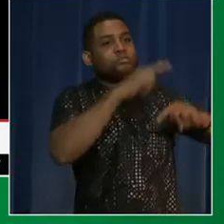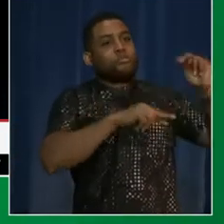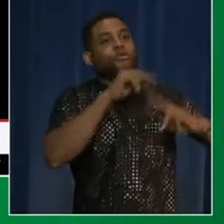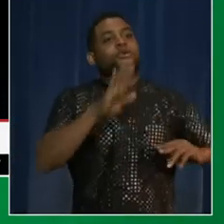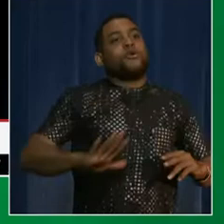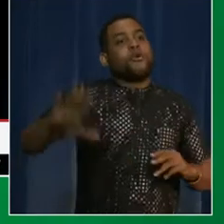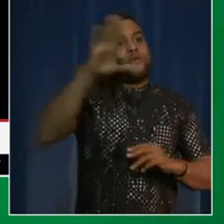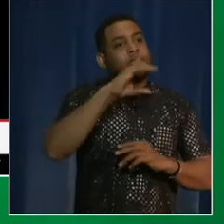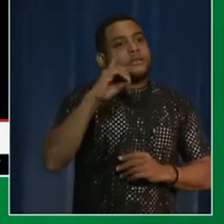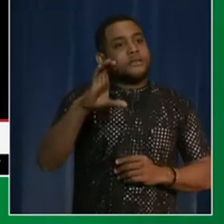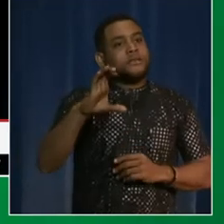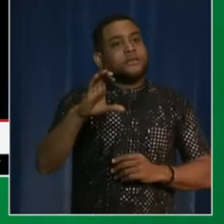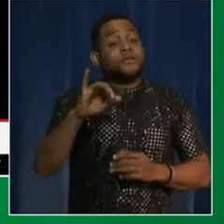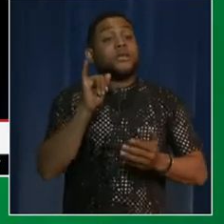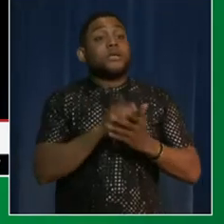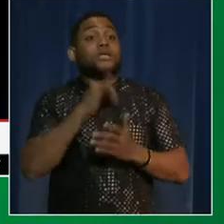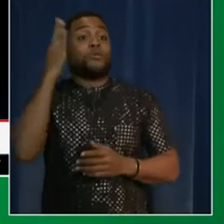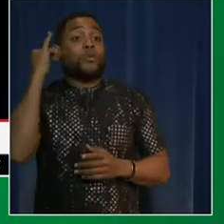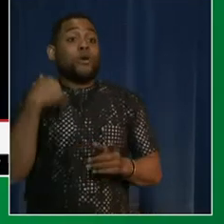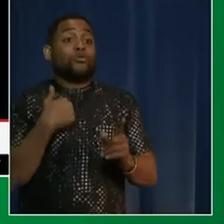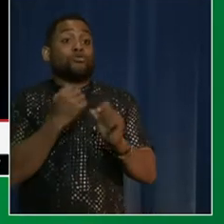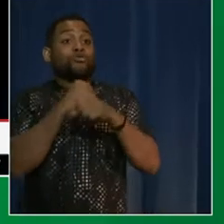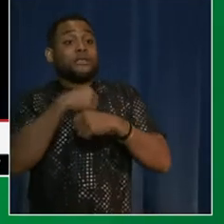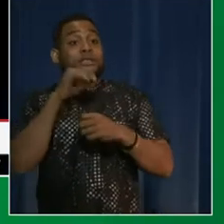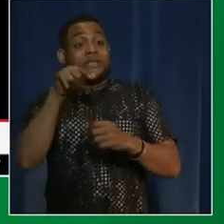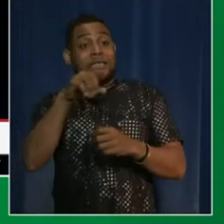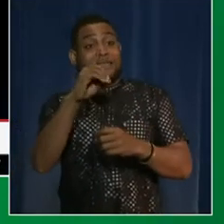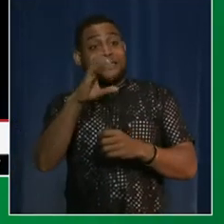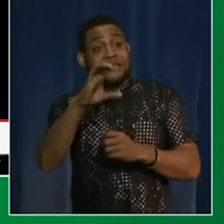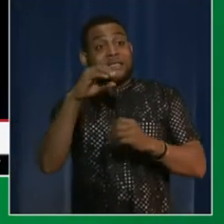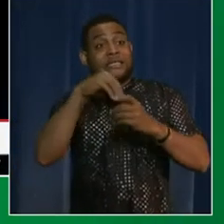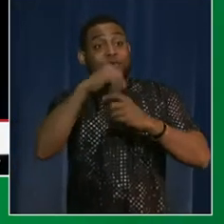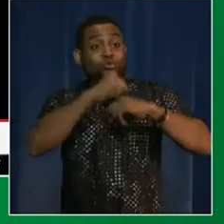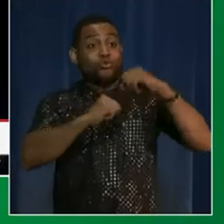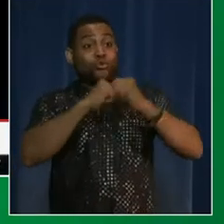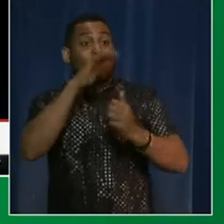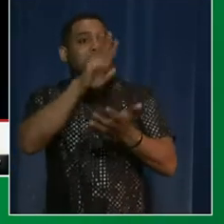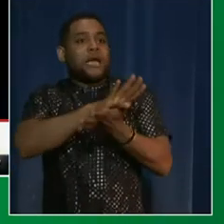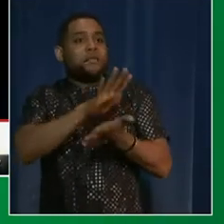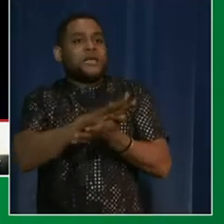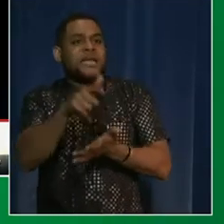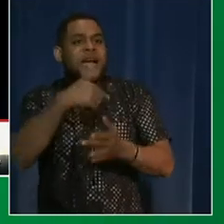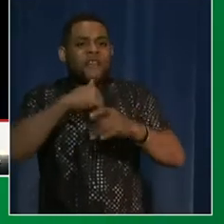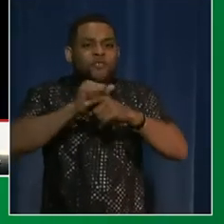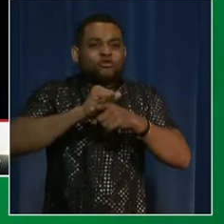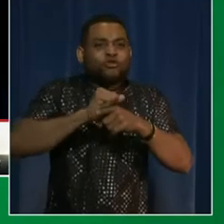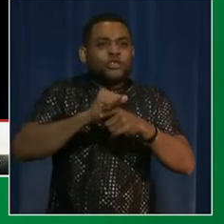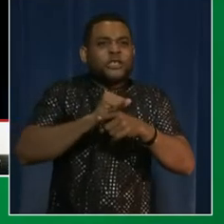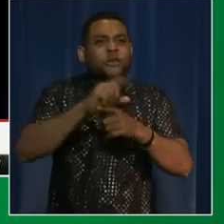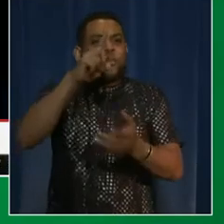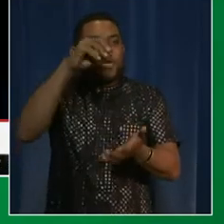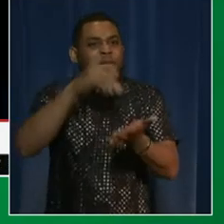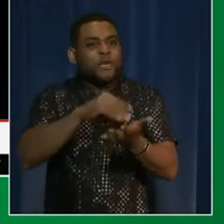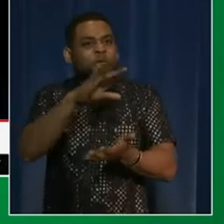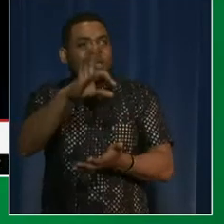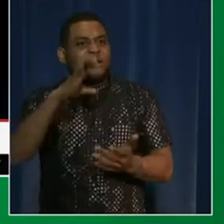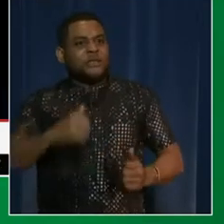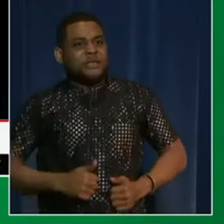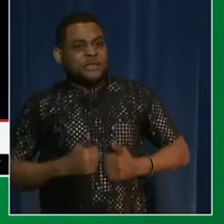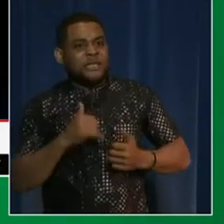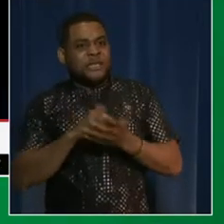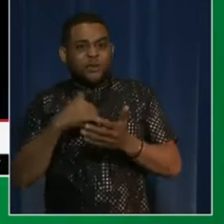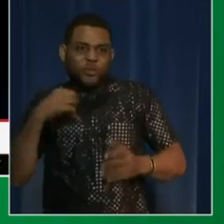we created the DC Infrastructure Academy that's trained 1,900 DC residents that have been placed in good paying